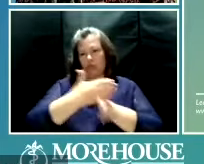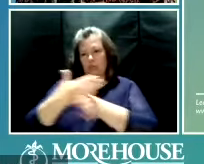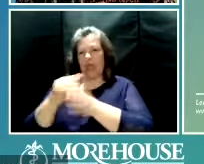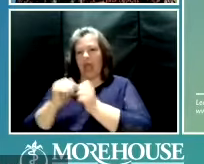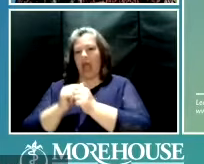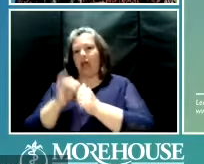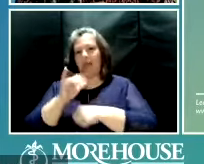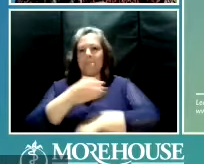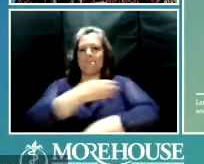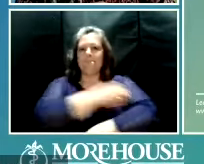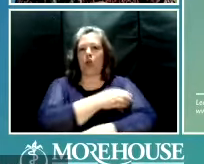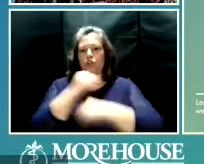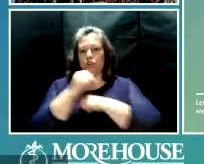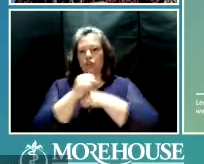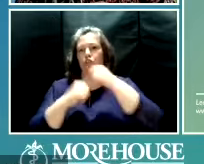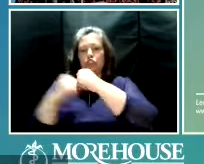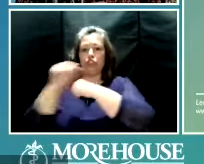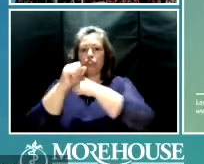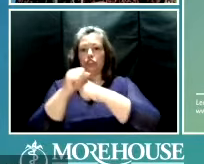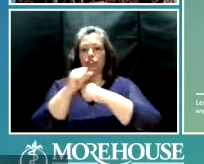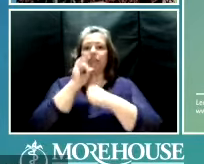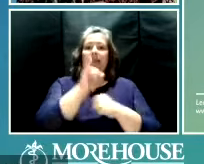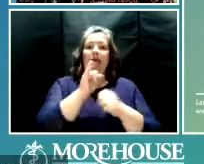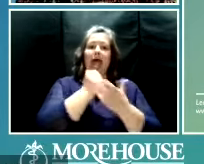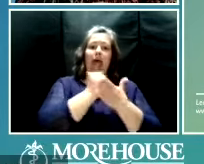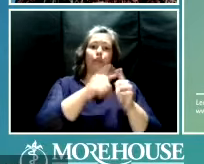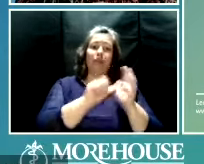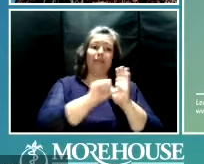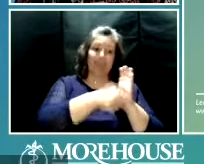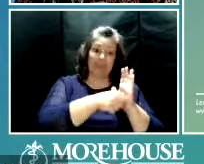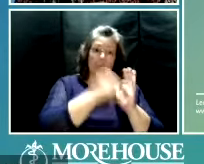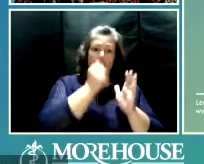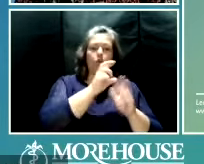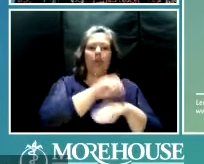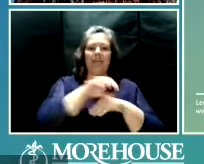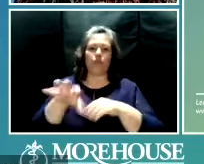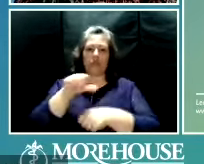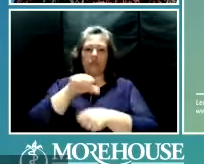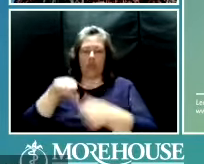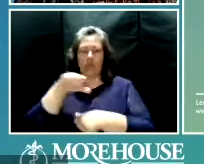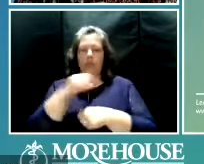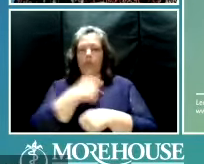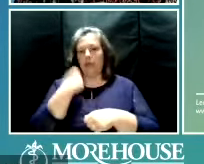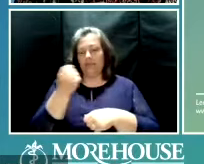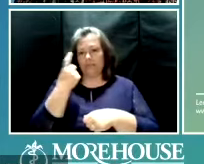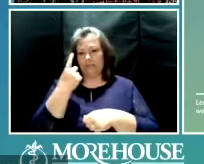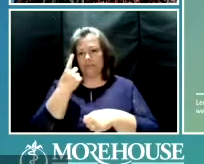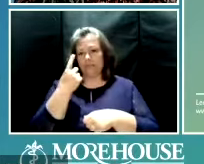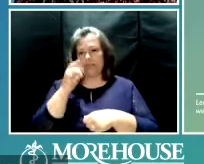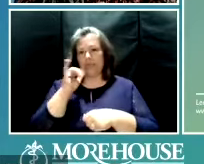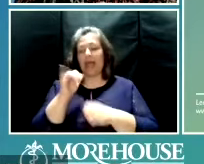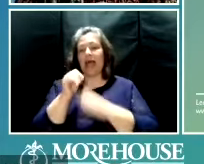structures operate in ways to either reinforce or influence one another. We understand that the